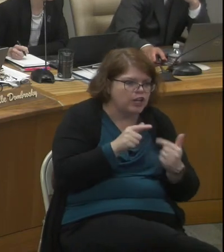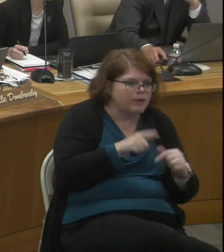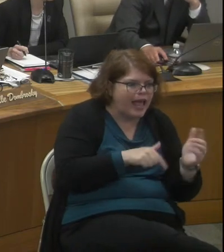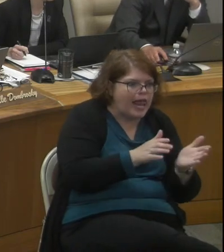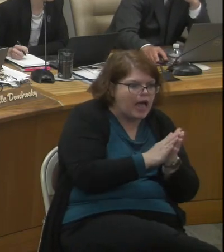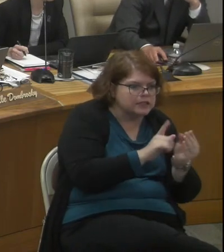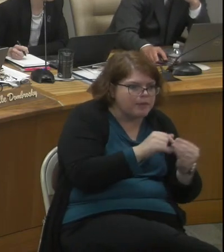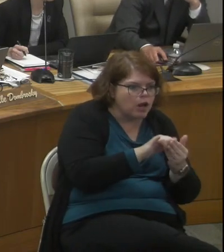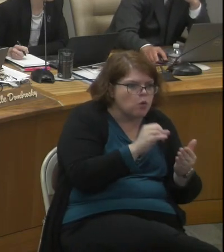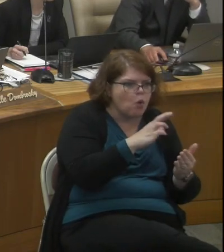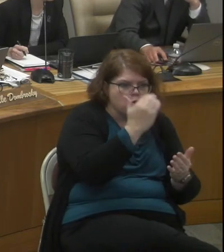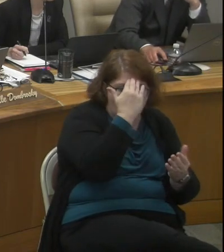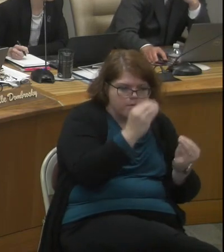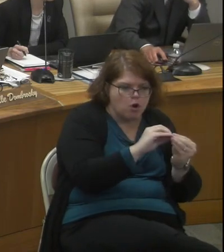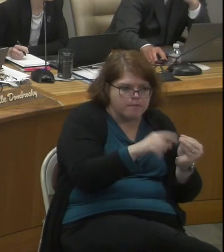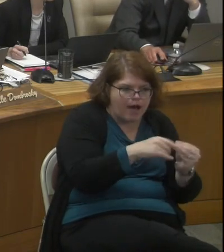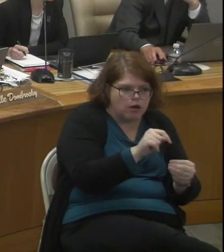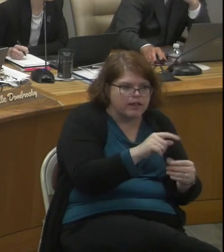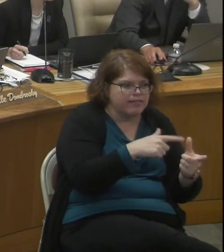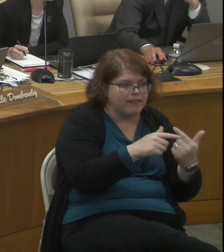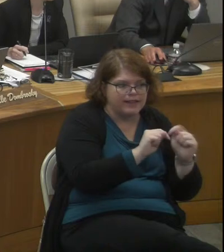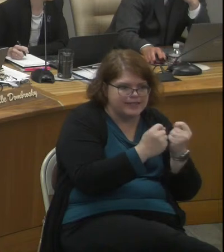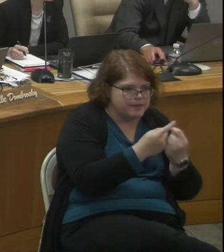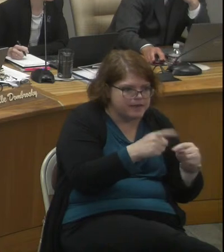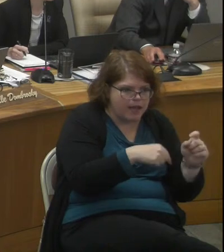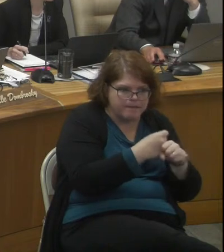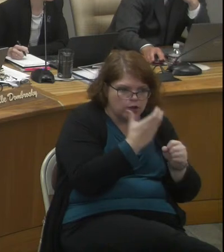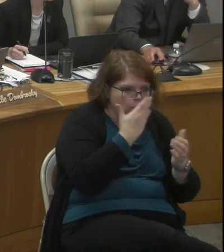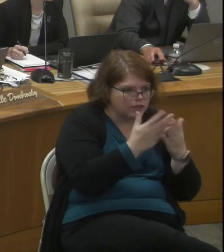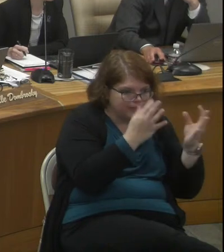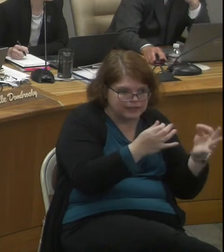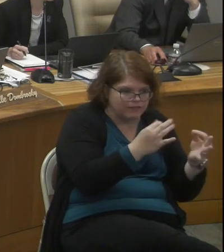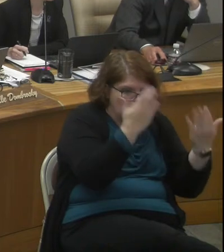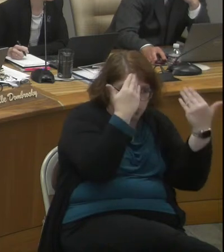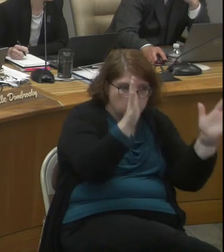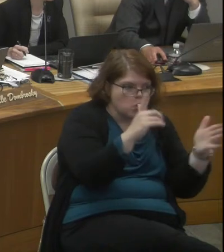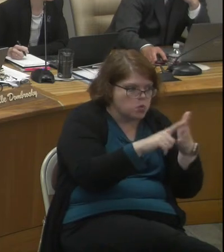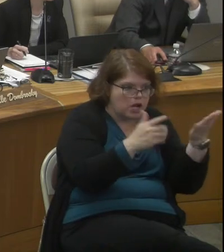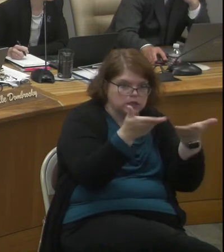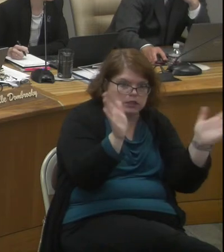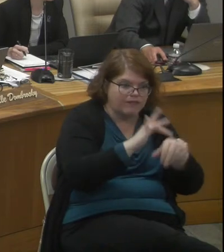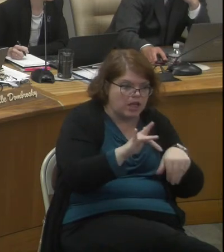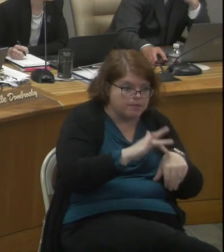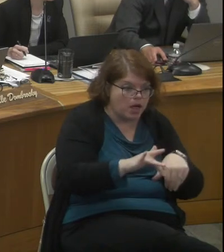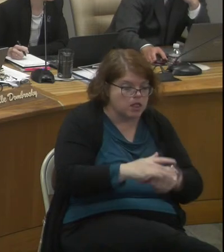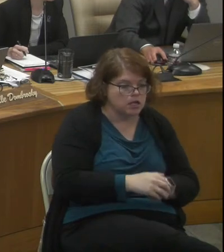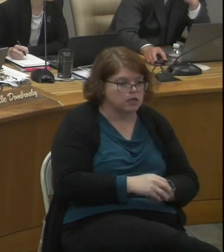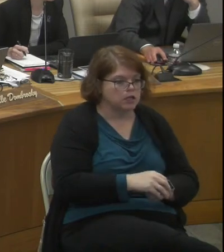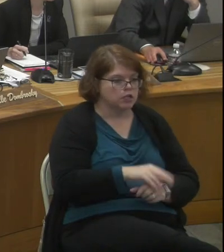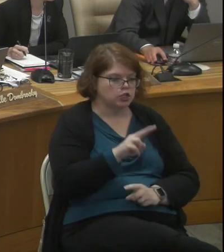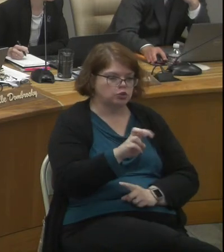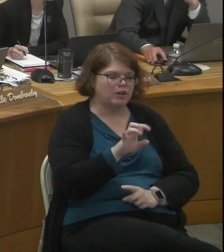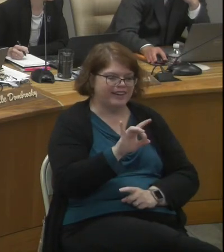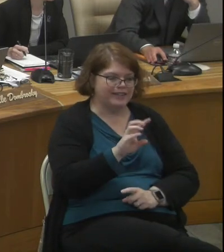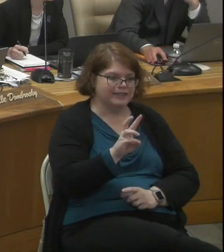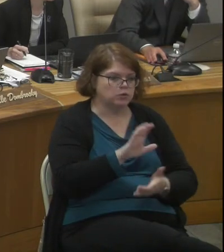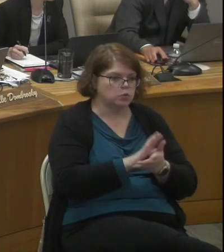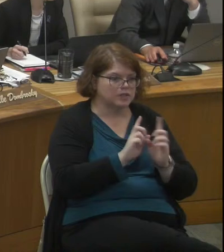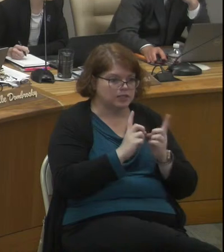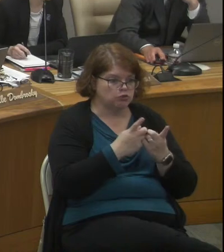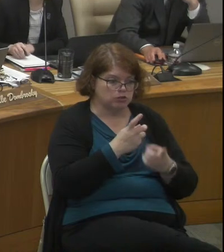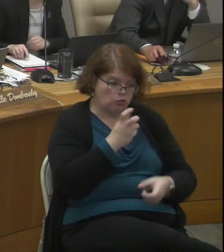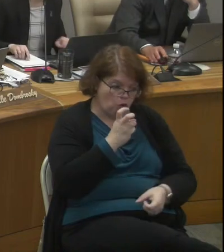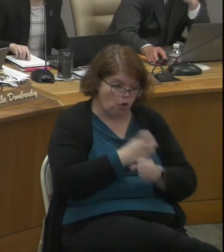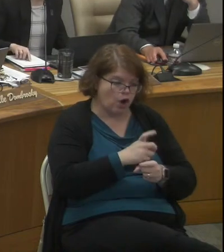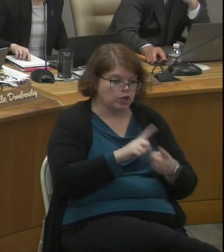service or know more about it and the team can't make good decisions if they don't know what's out there 286 districts I believe it's